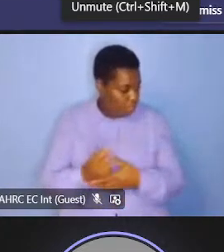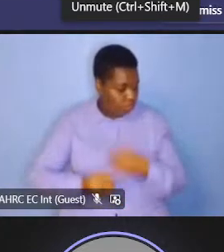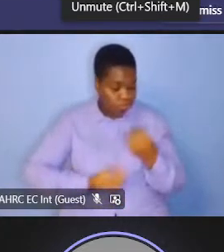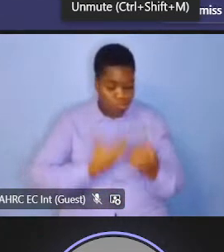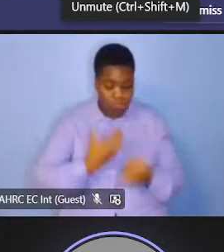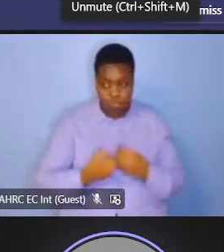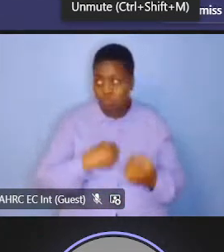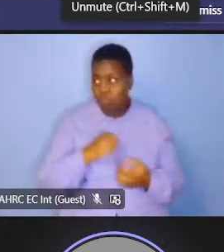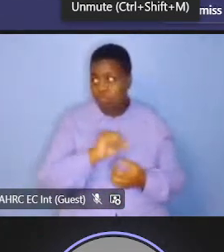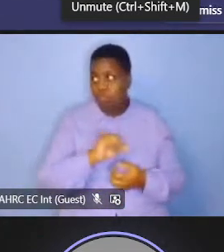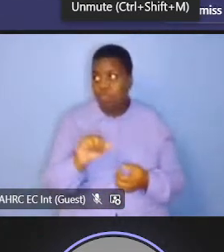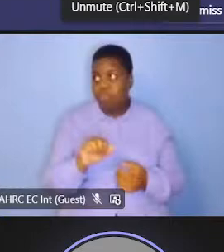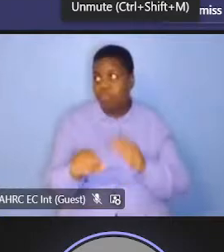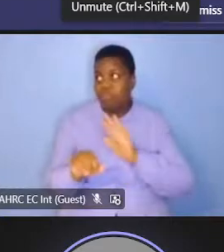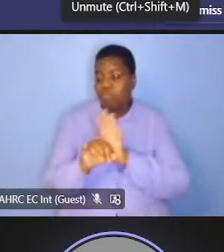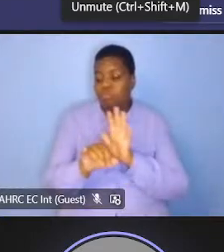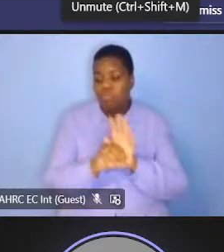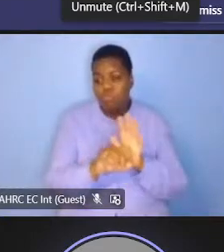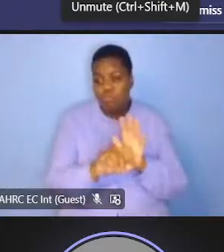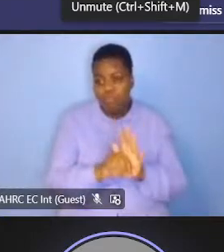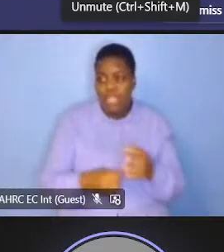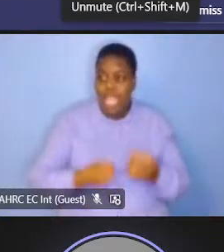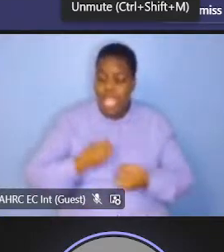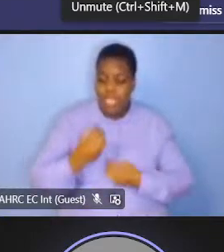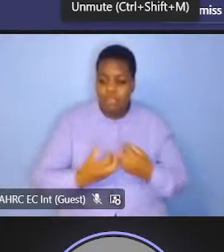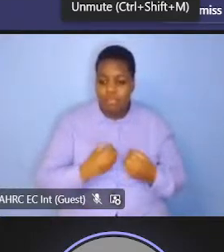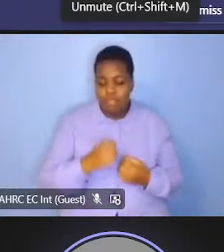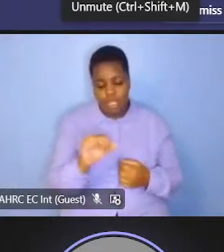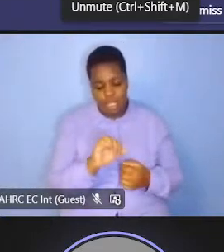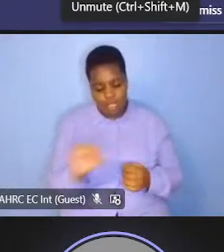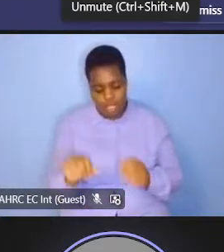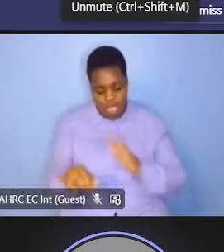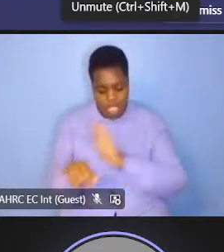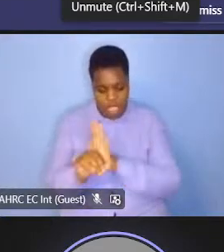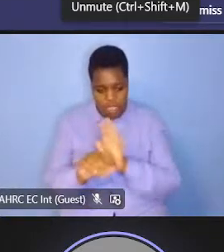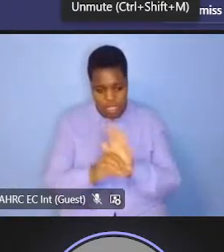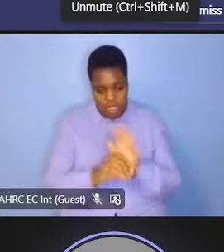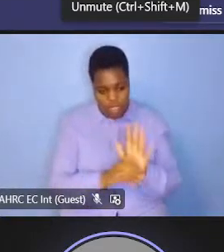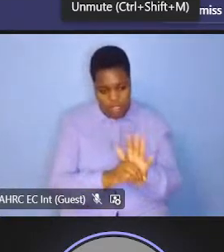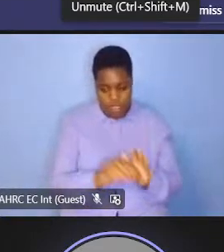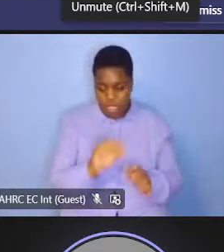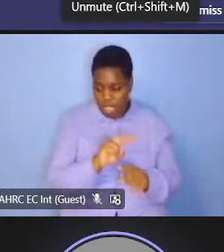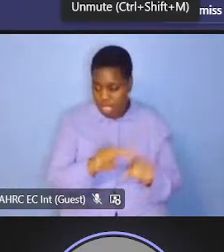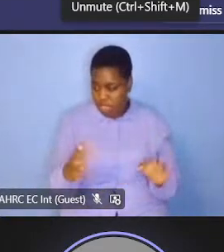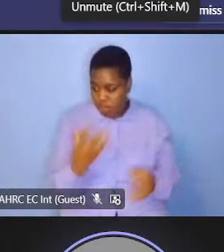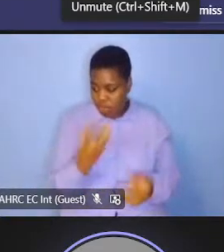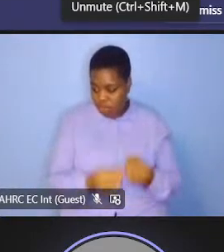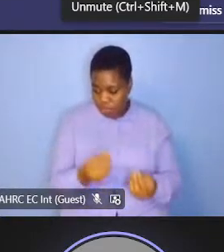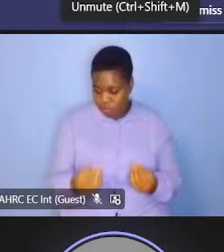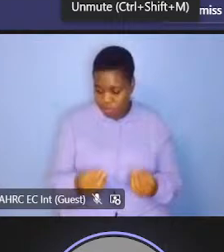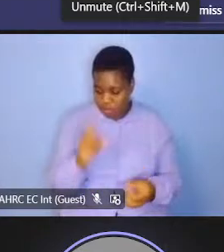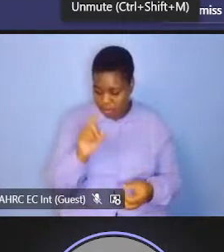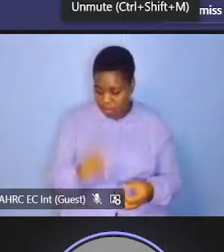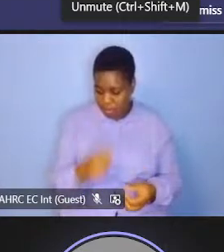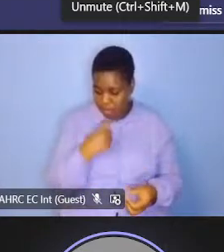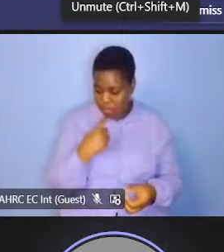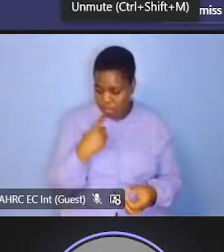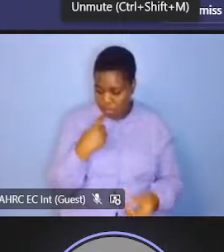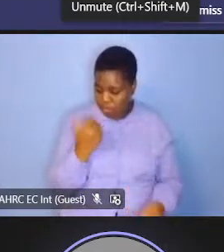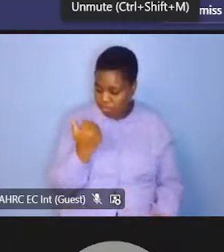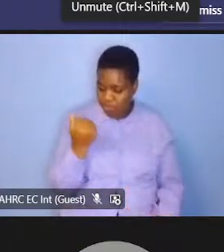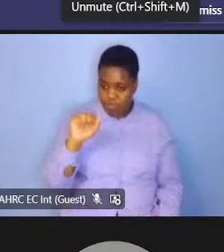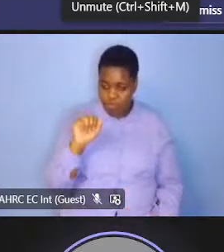their gender identity, to express their gender identity. No child must be refused at